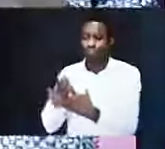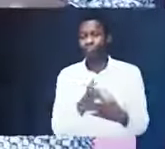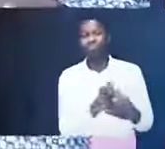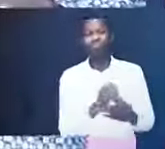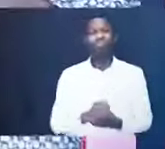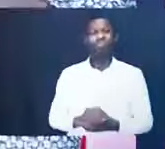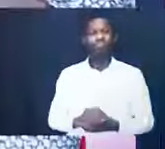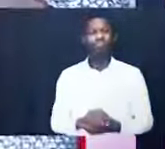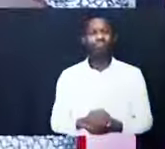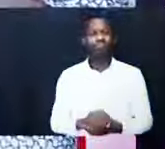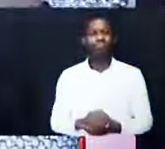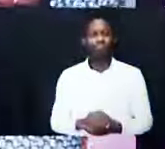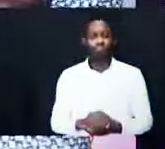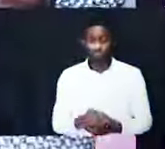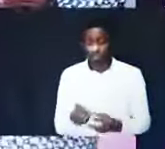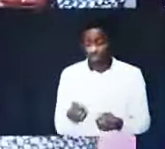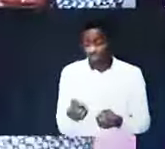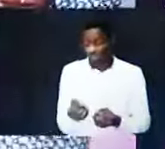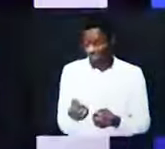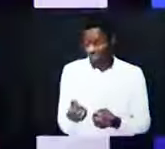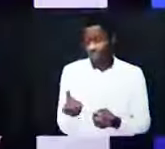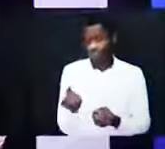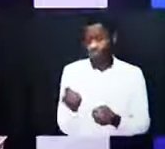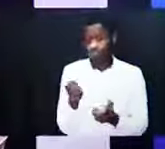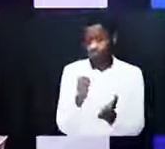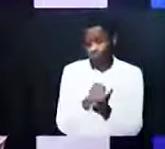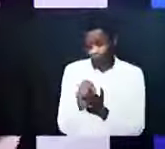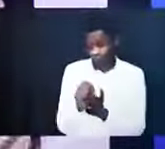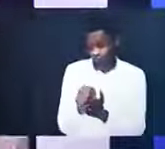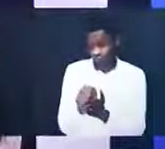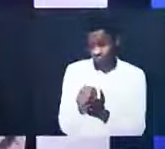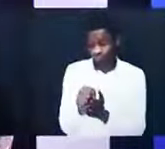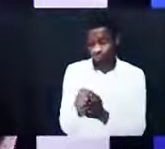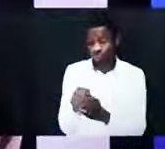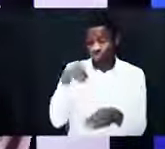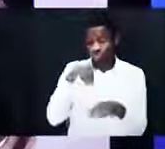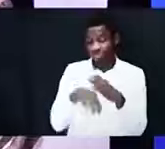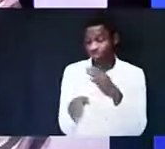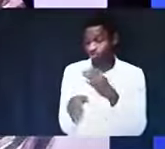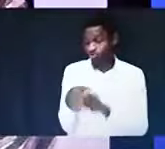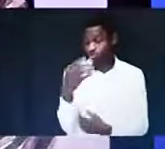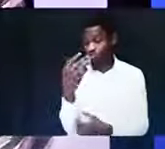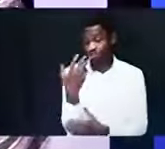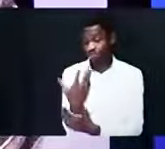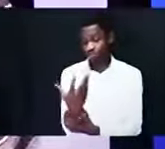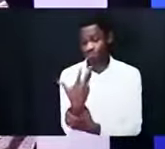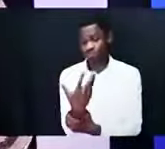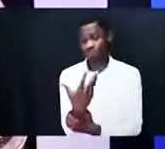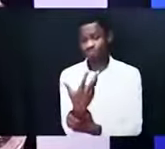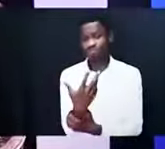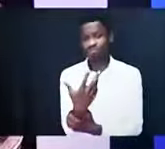distribution. Little truth in the hands of God